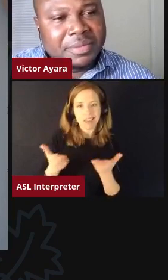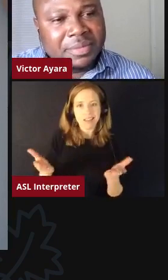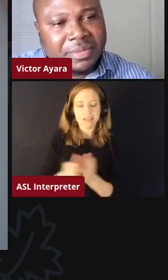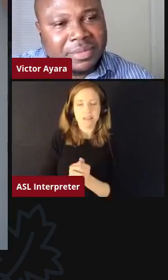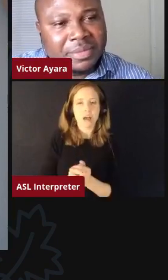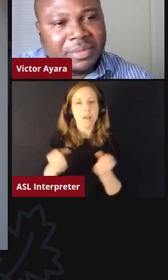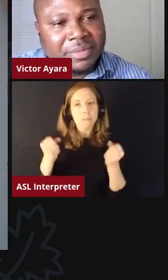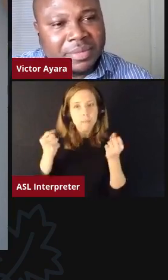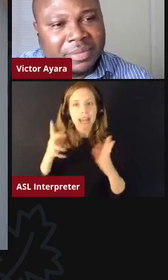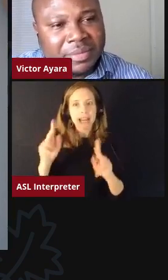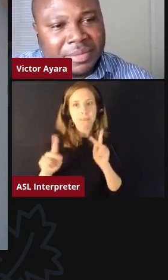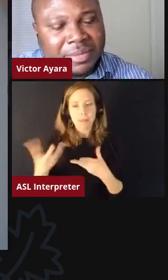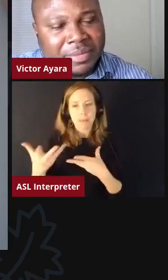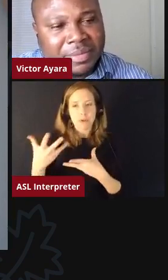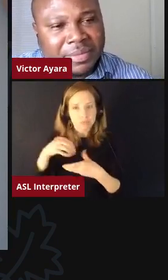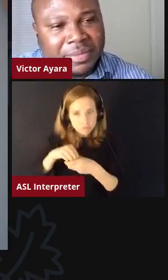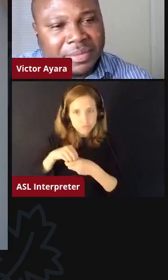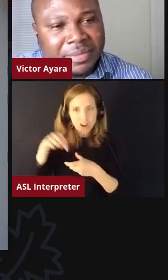still trying to